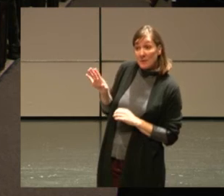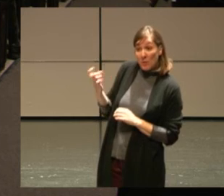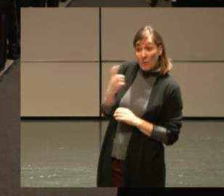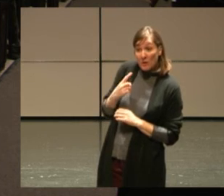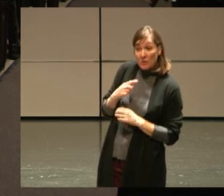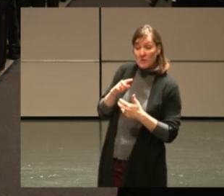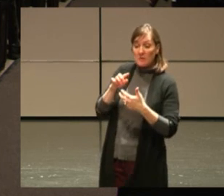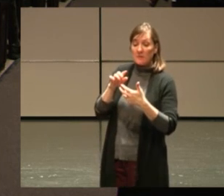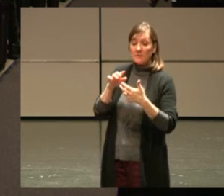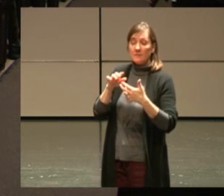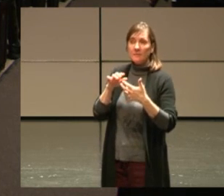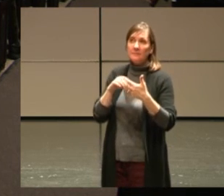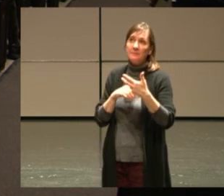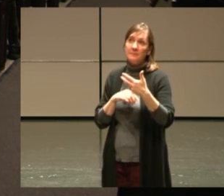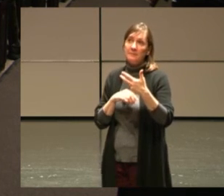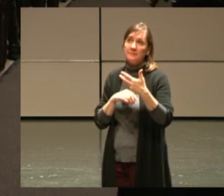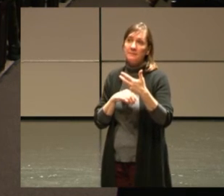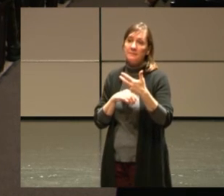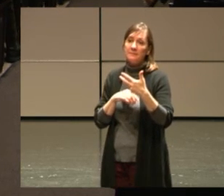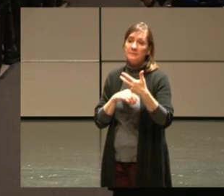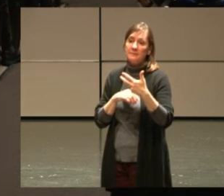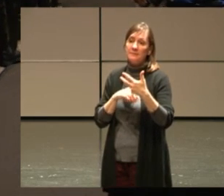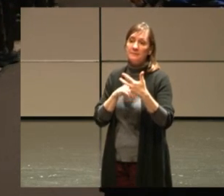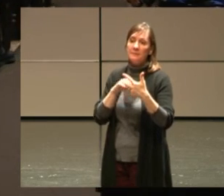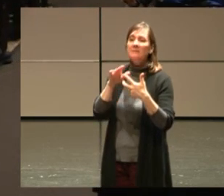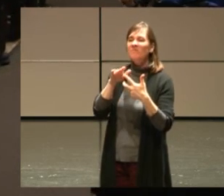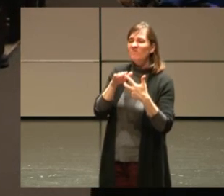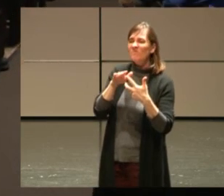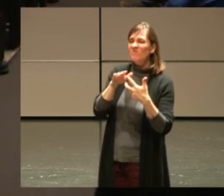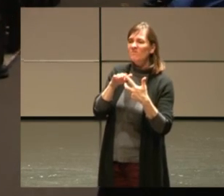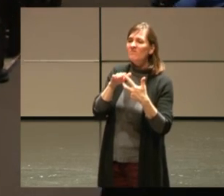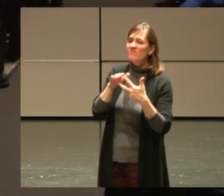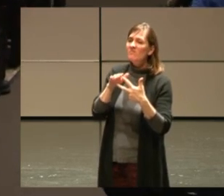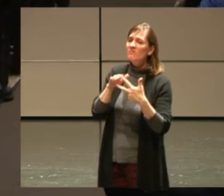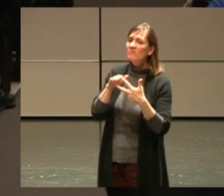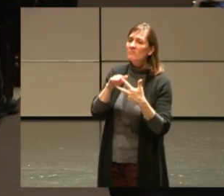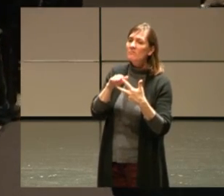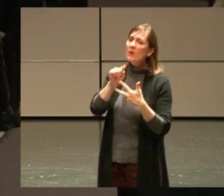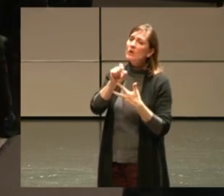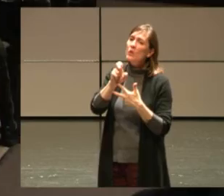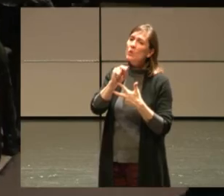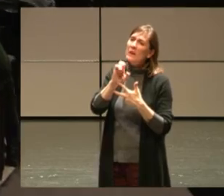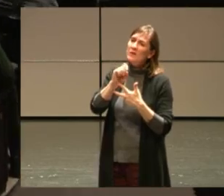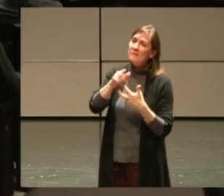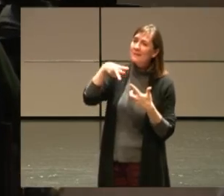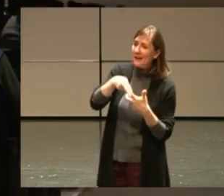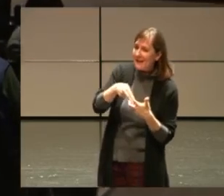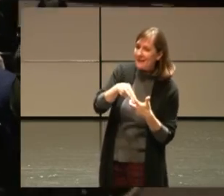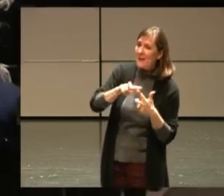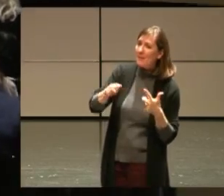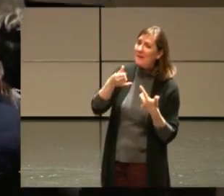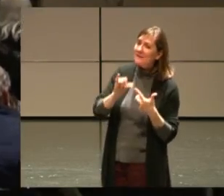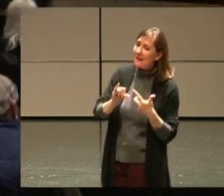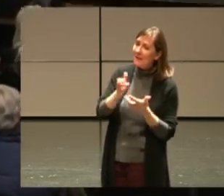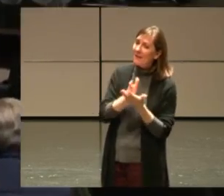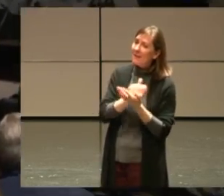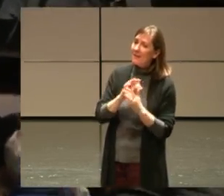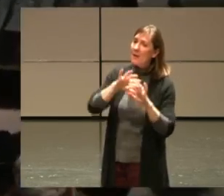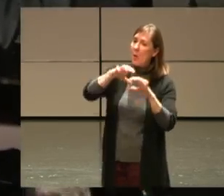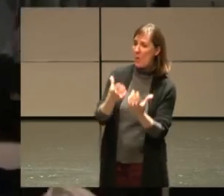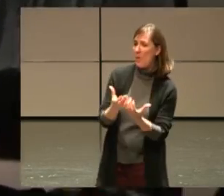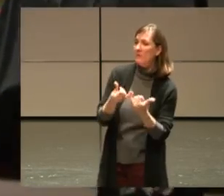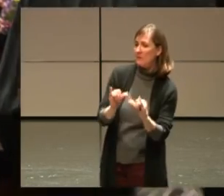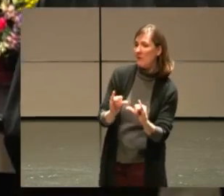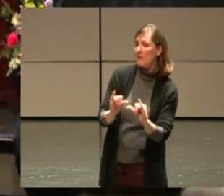cut and will be made whole. That, of those three options. Legislative discussions have suggested that there's